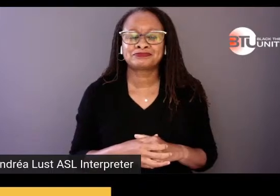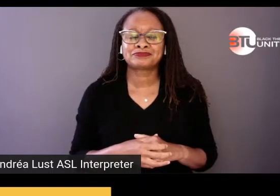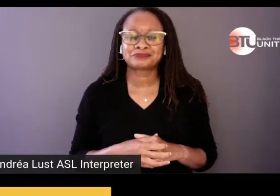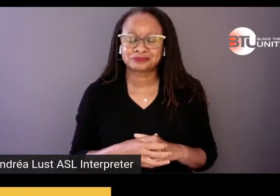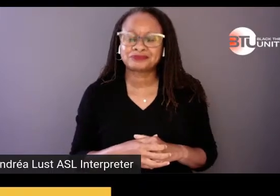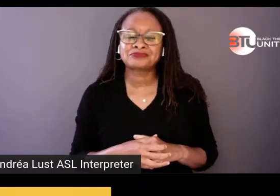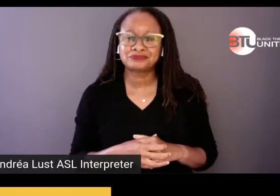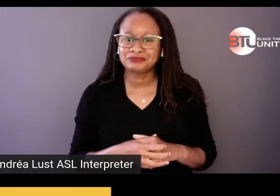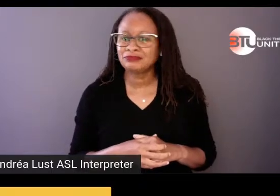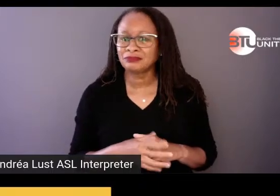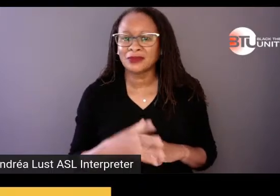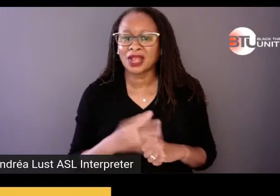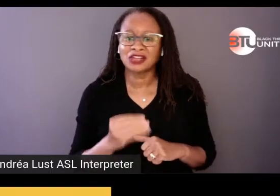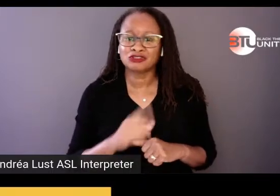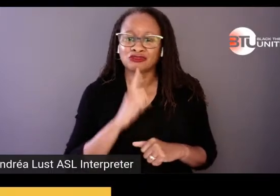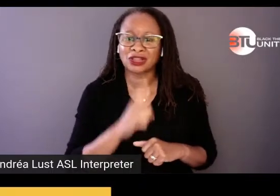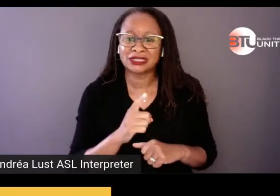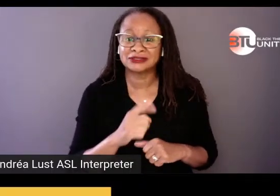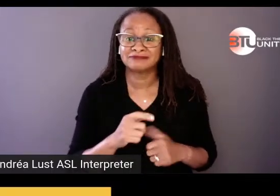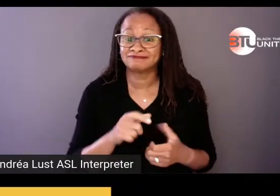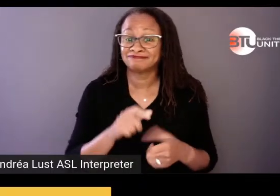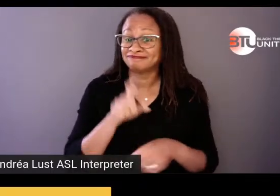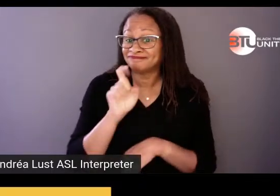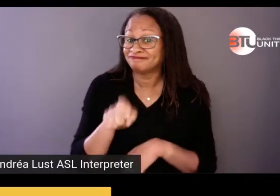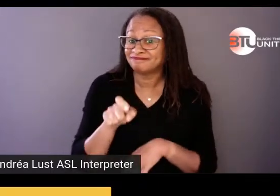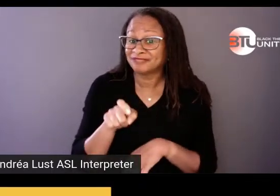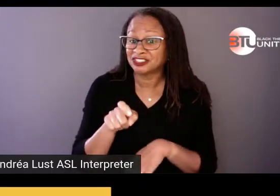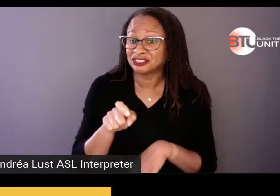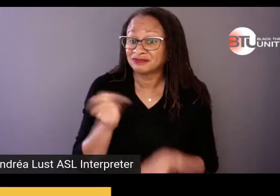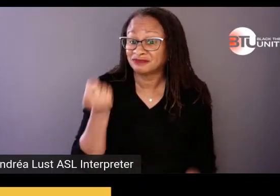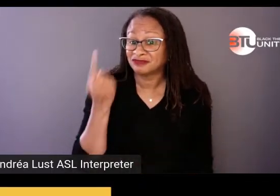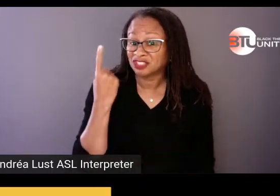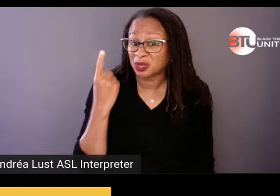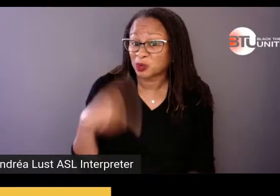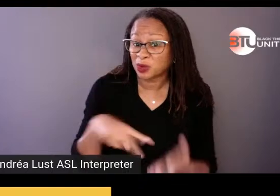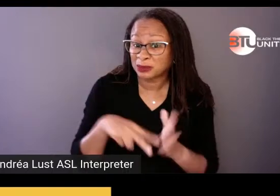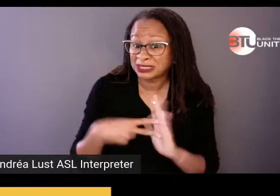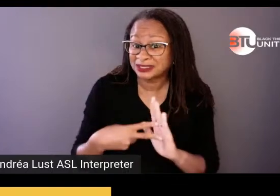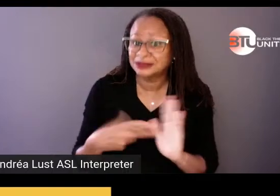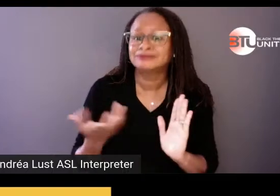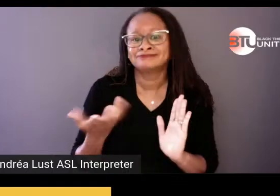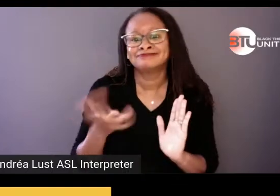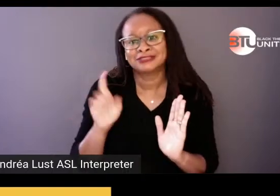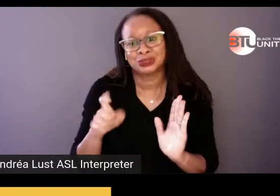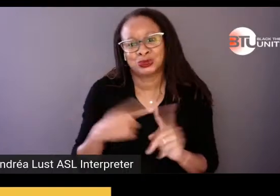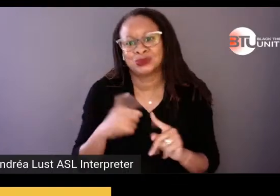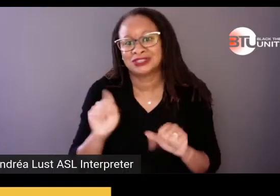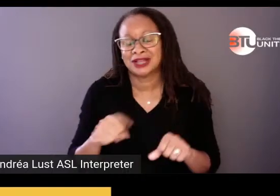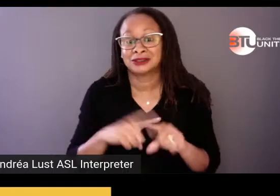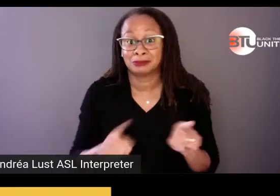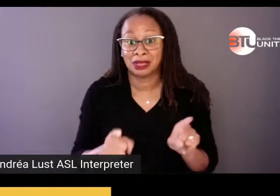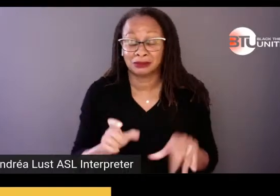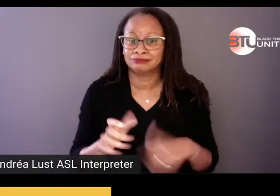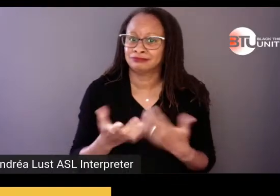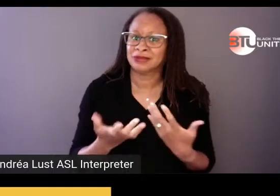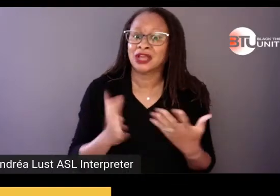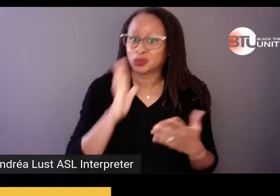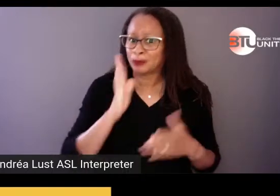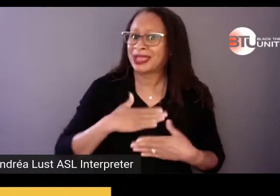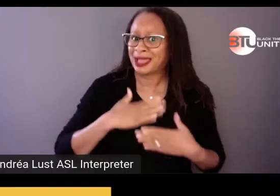But you don't really fully necessarily understand what that means. And you'll probably be glad after listening